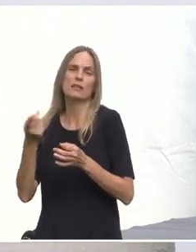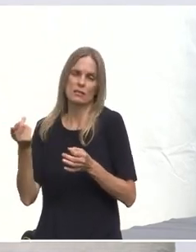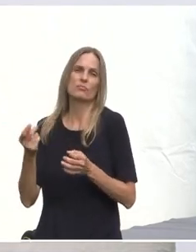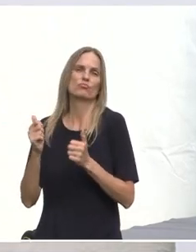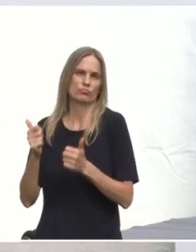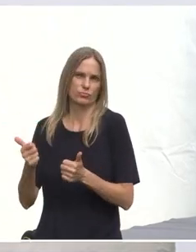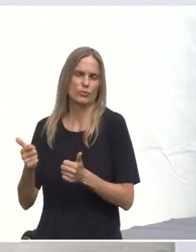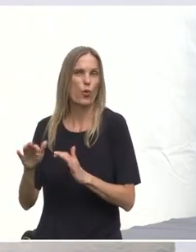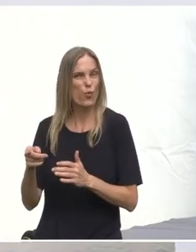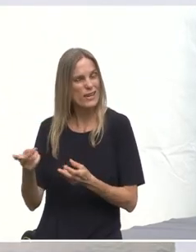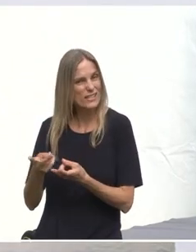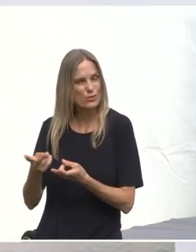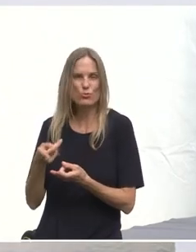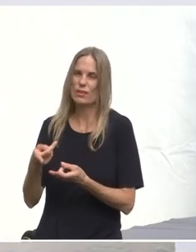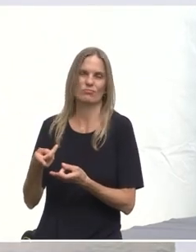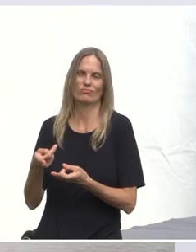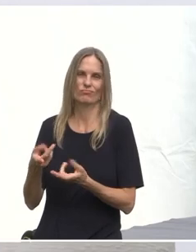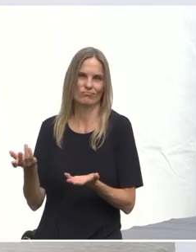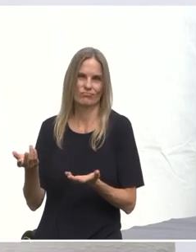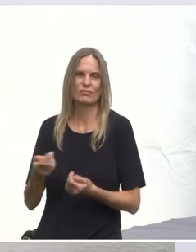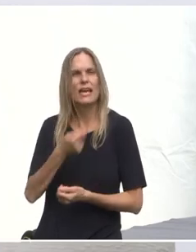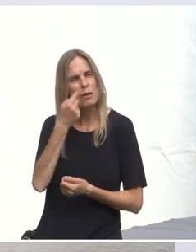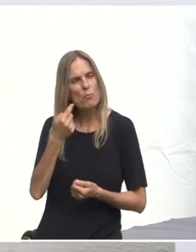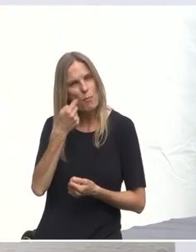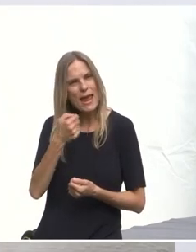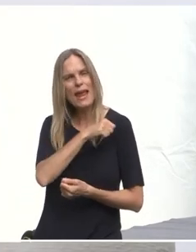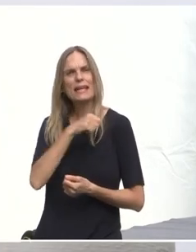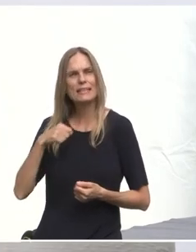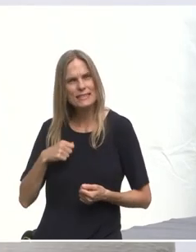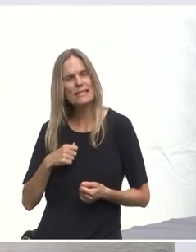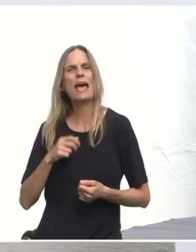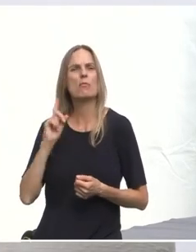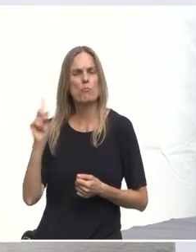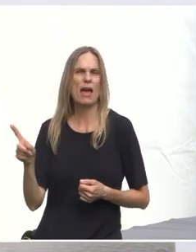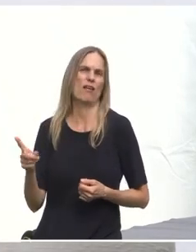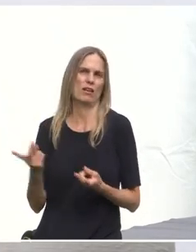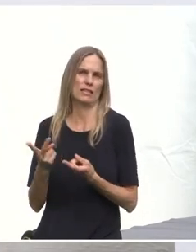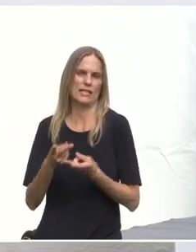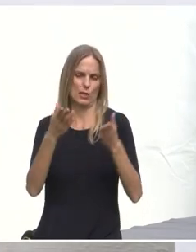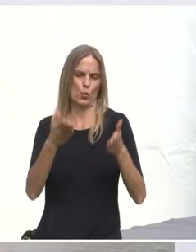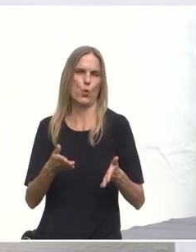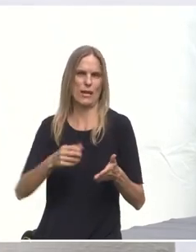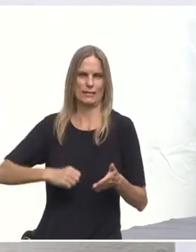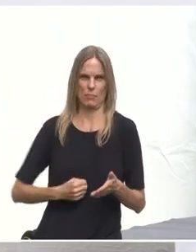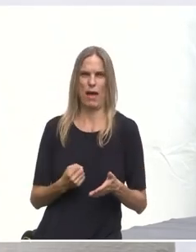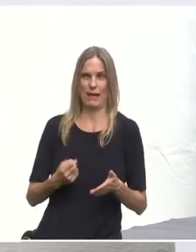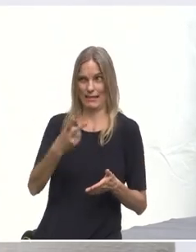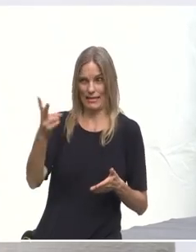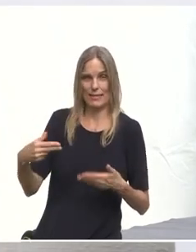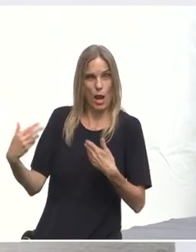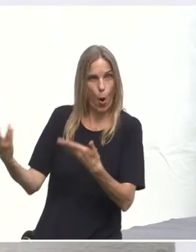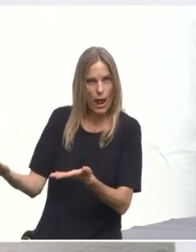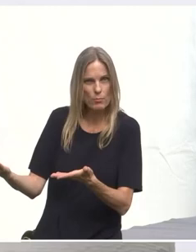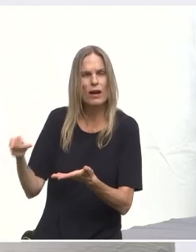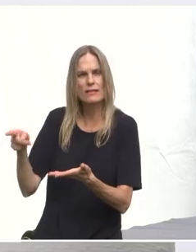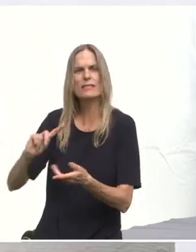So it's up to men themselves to be that friend for others. Of course, society at large, because we all need